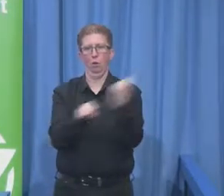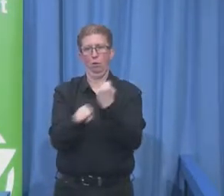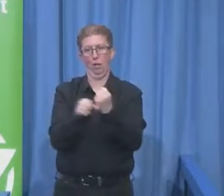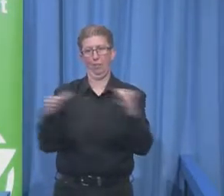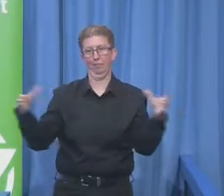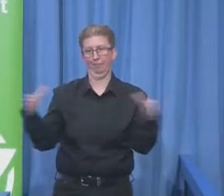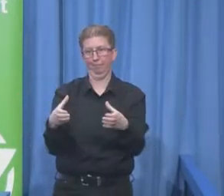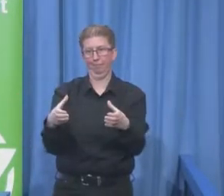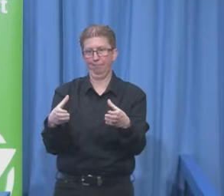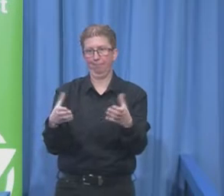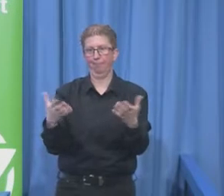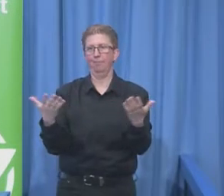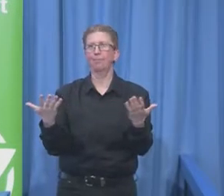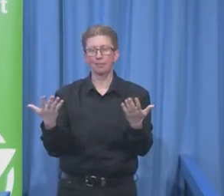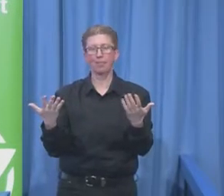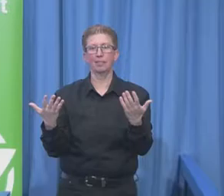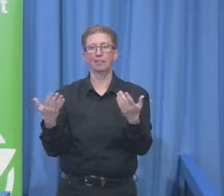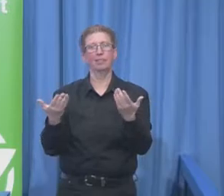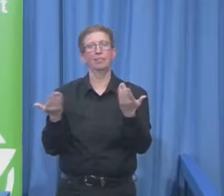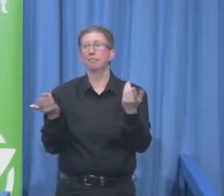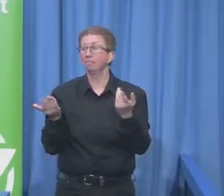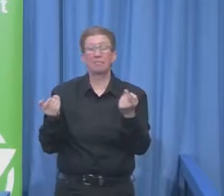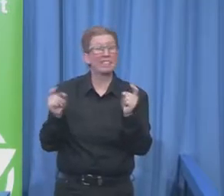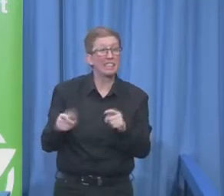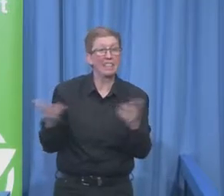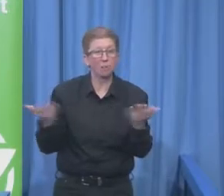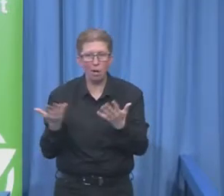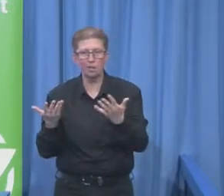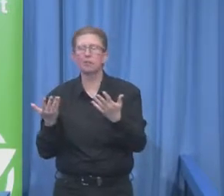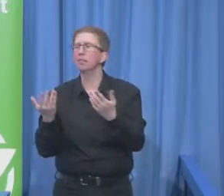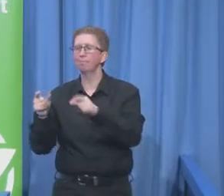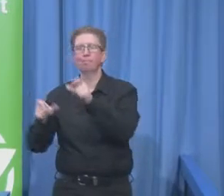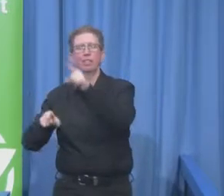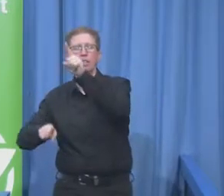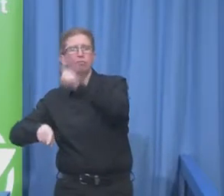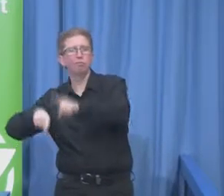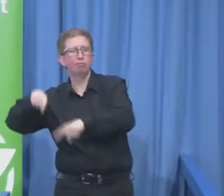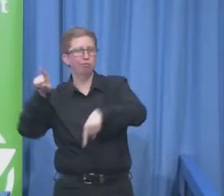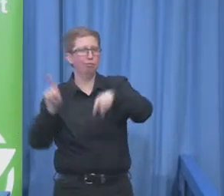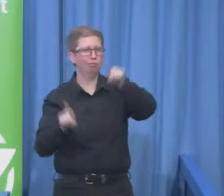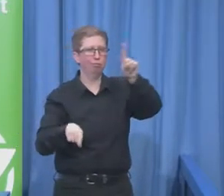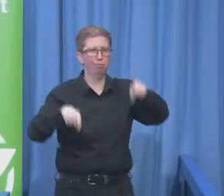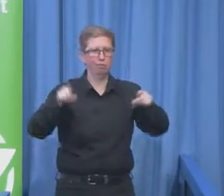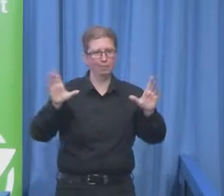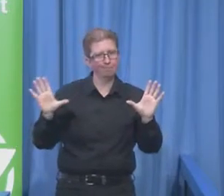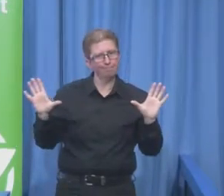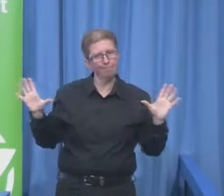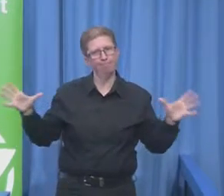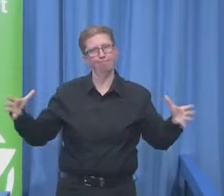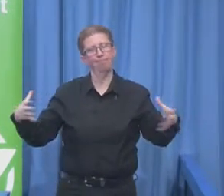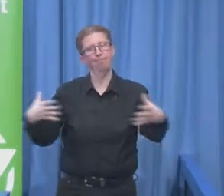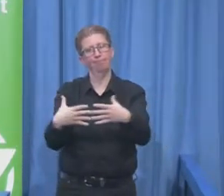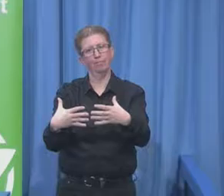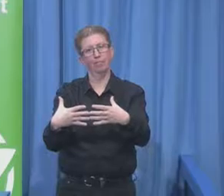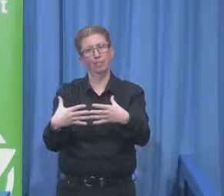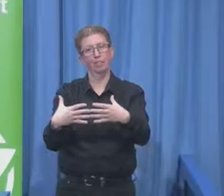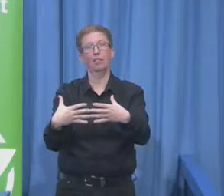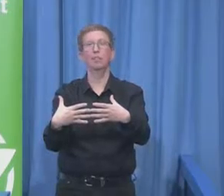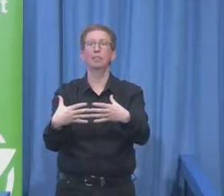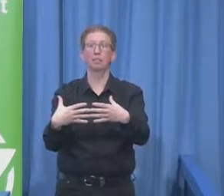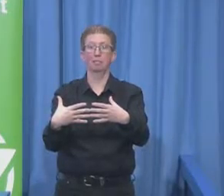It is also important for us to listen to the voices of the people with disabilities themselves, like this forum.